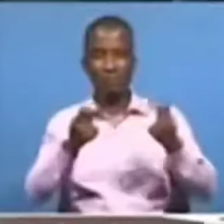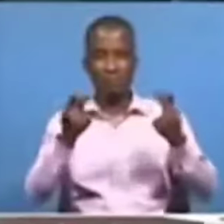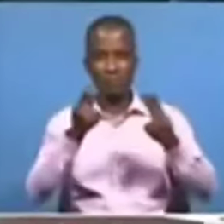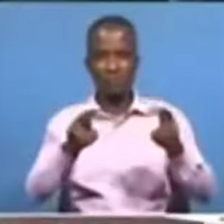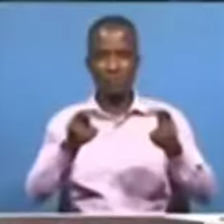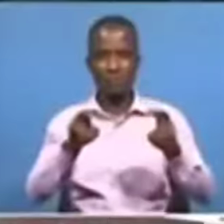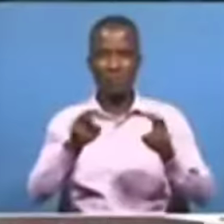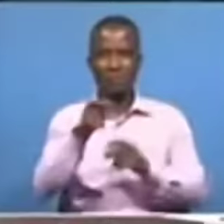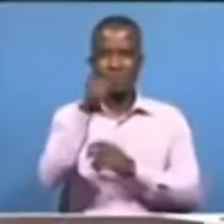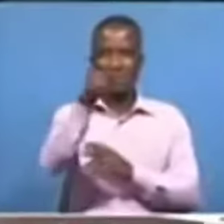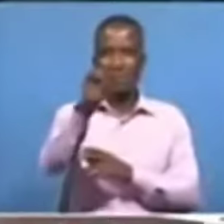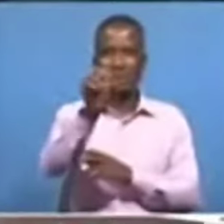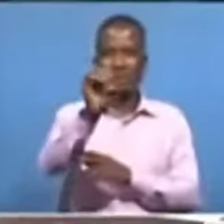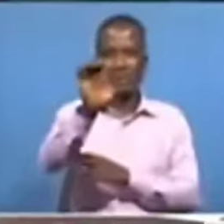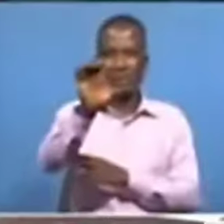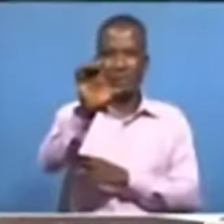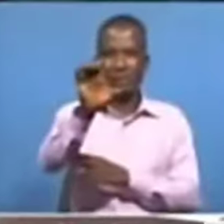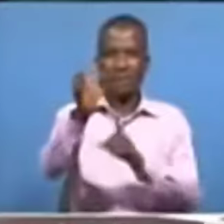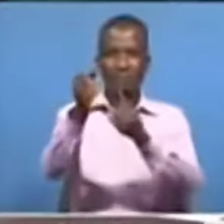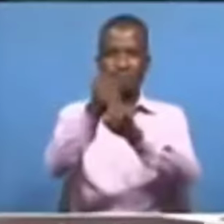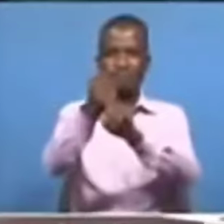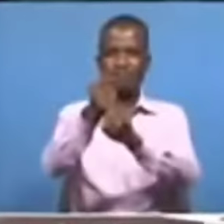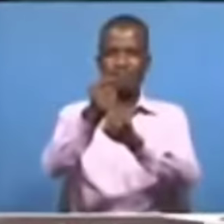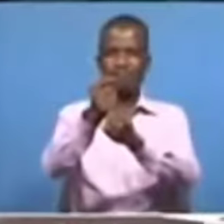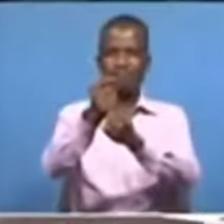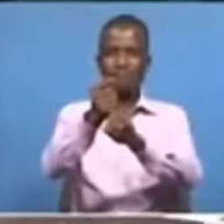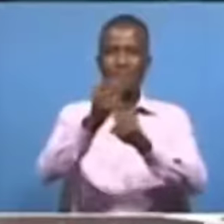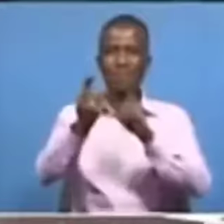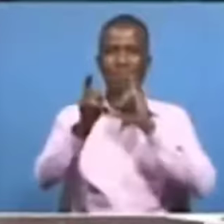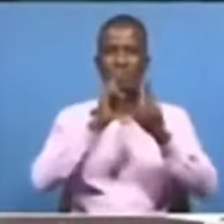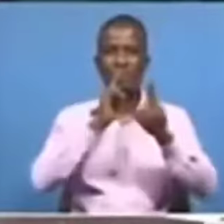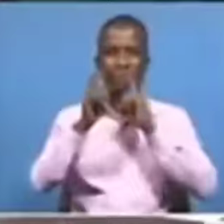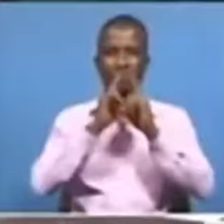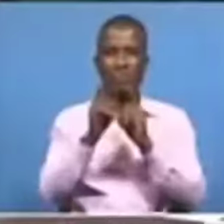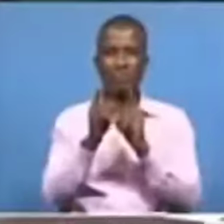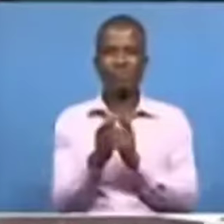could subpoena the chairperson of the Electoral Commission to testify.